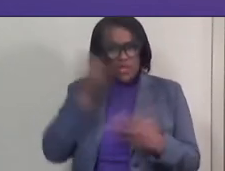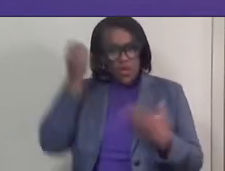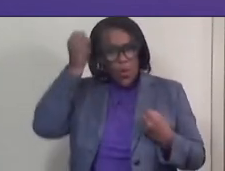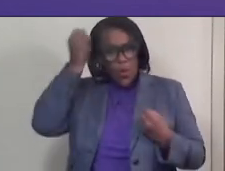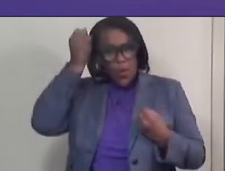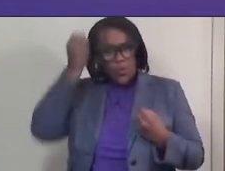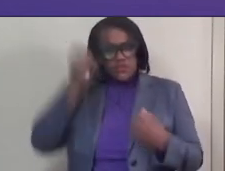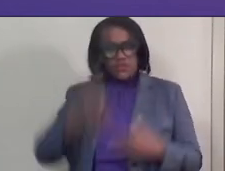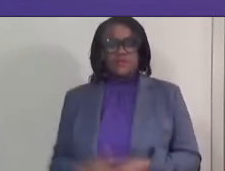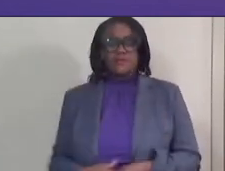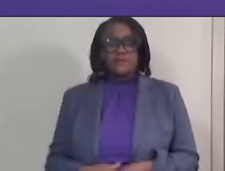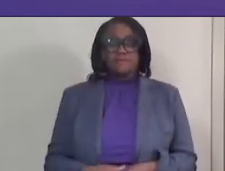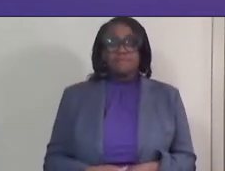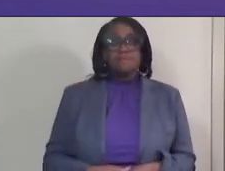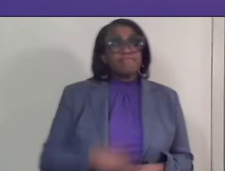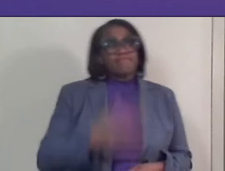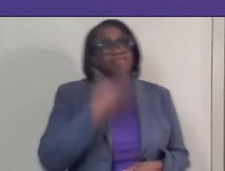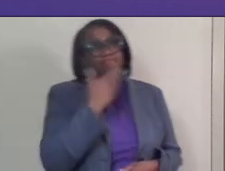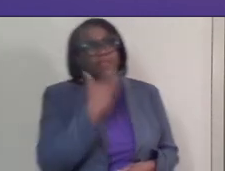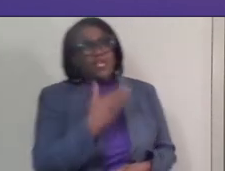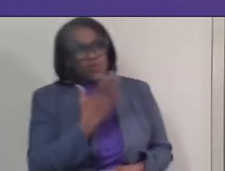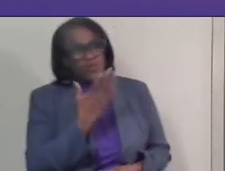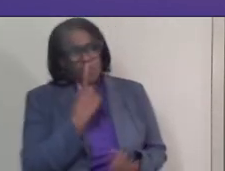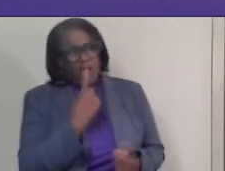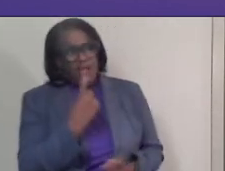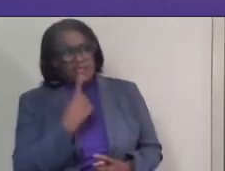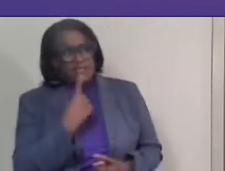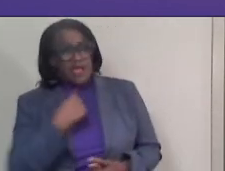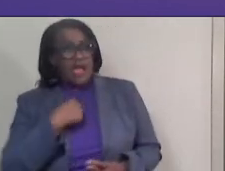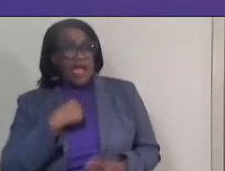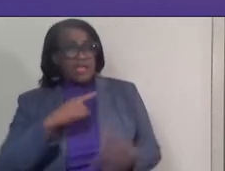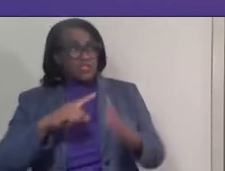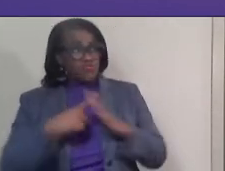I initially felt that I didn't capture enough